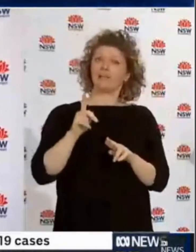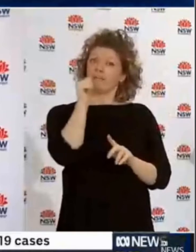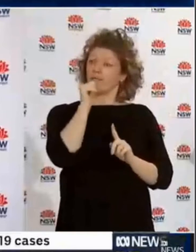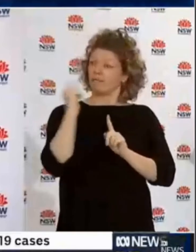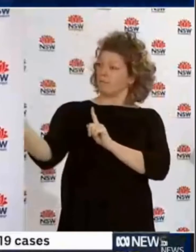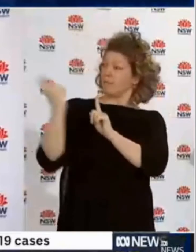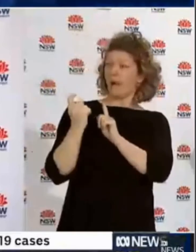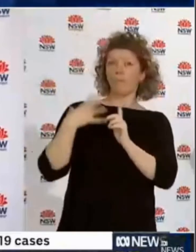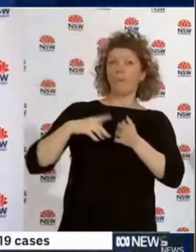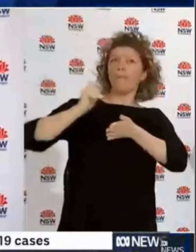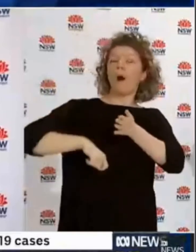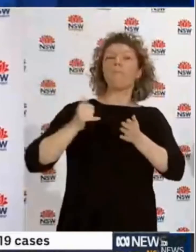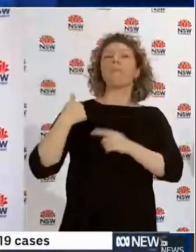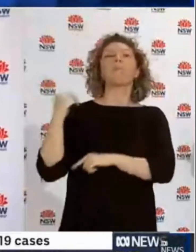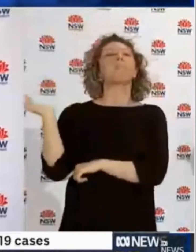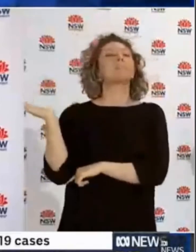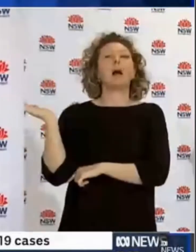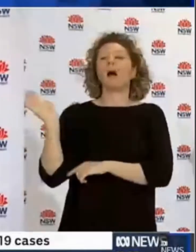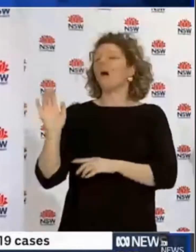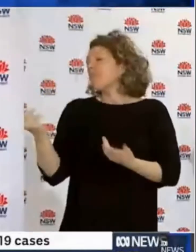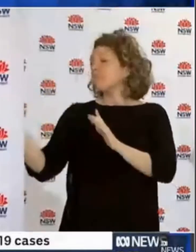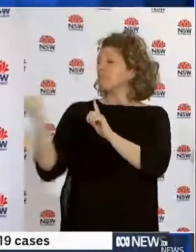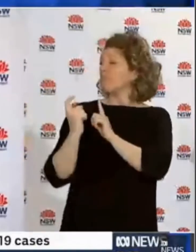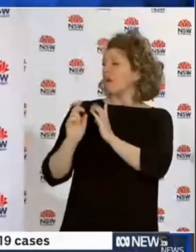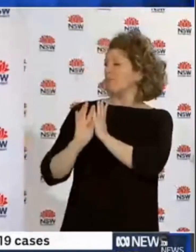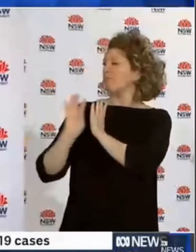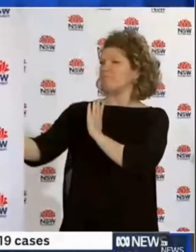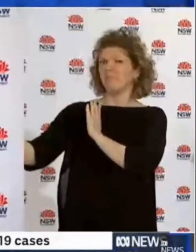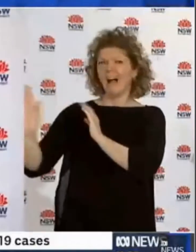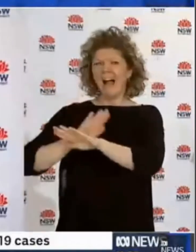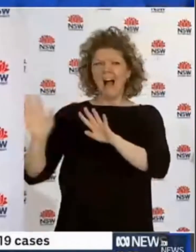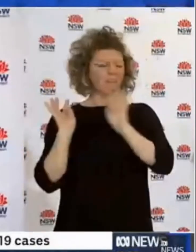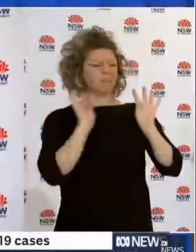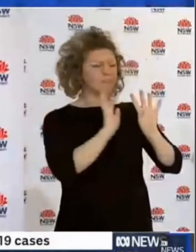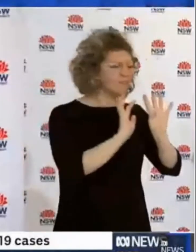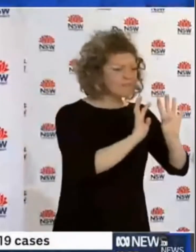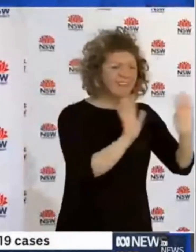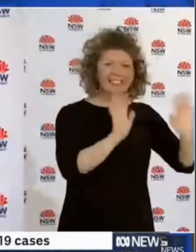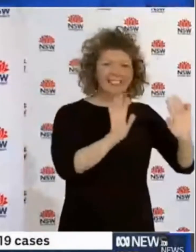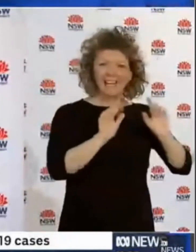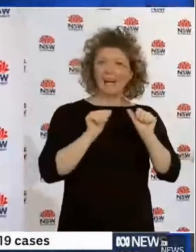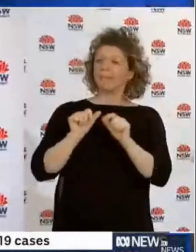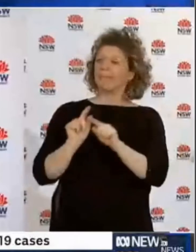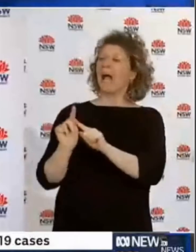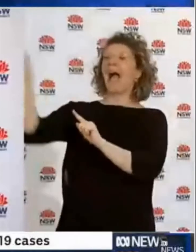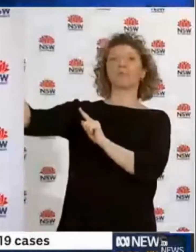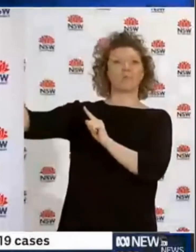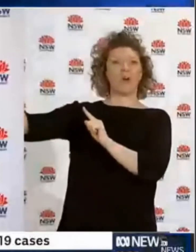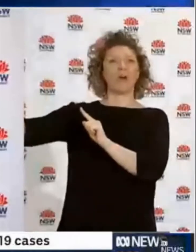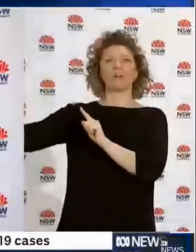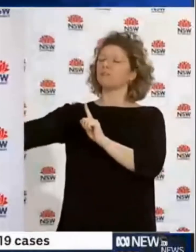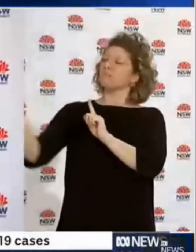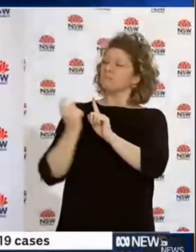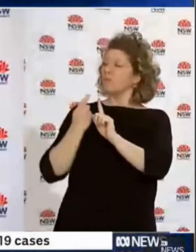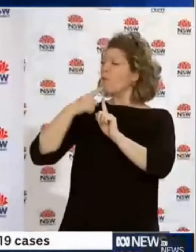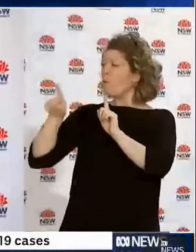pizza, for example, don't have them all standing at the counter. Have very clear signs that they should be waiting outside and keeping socially distanced